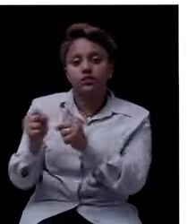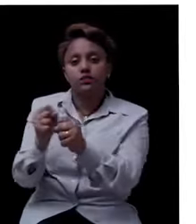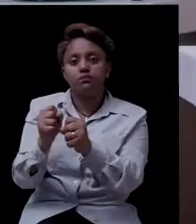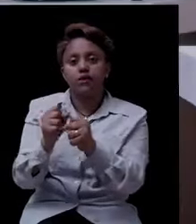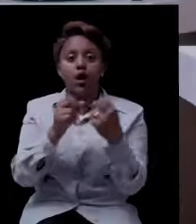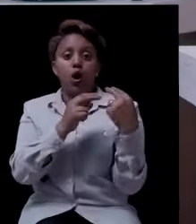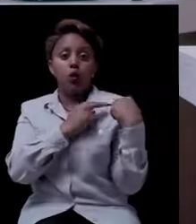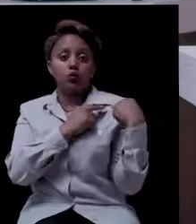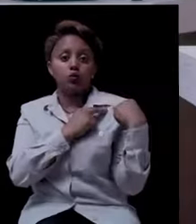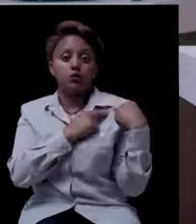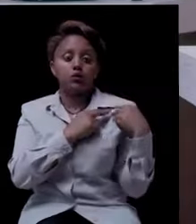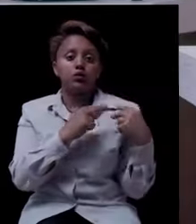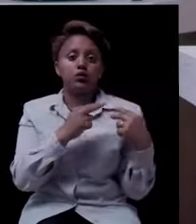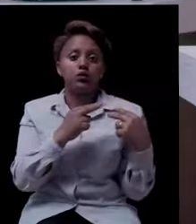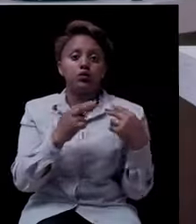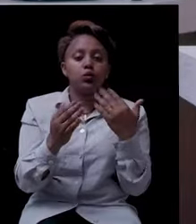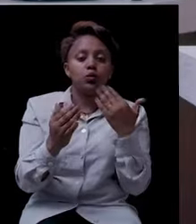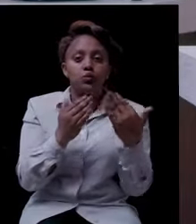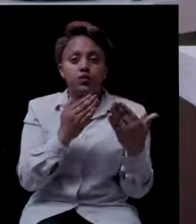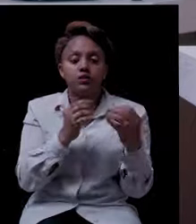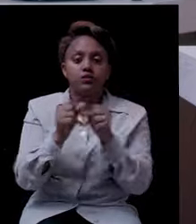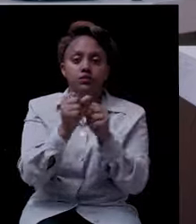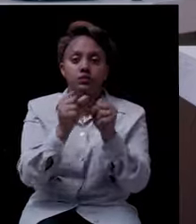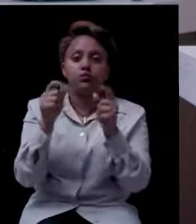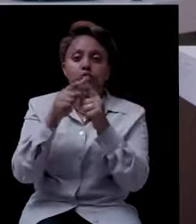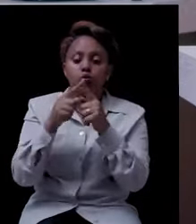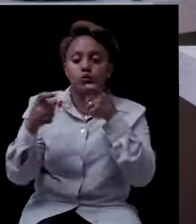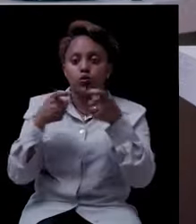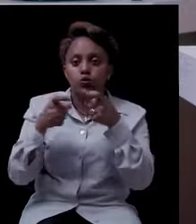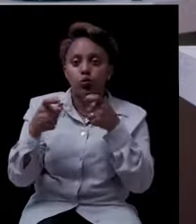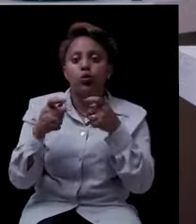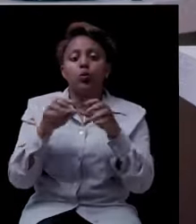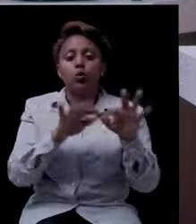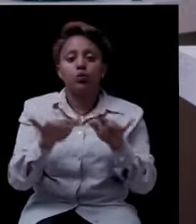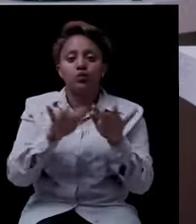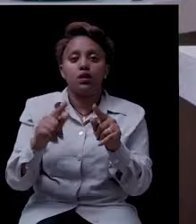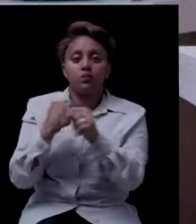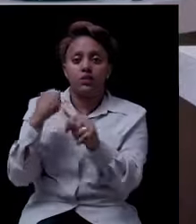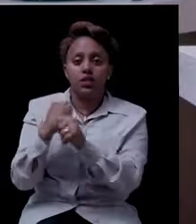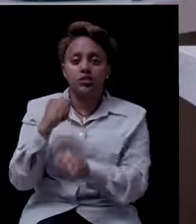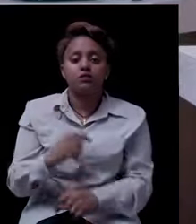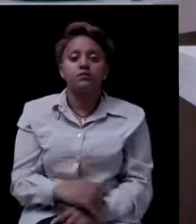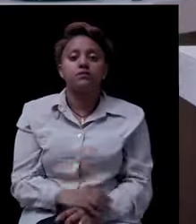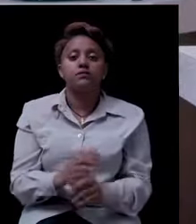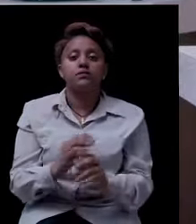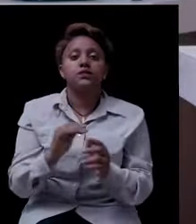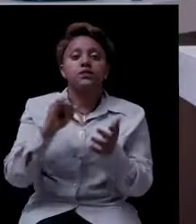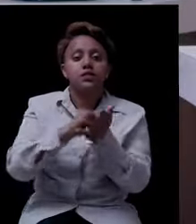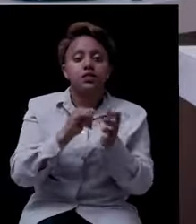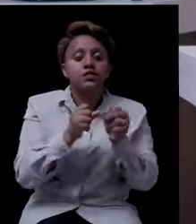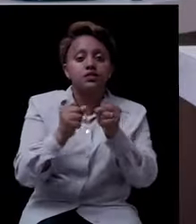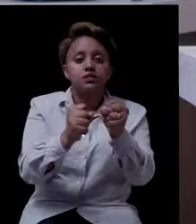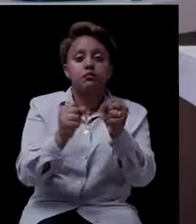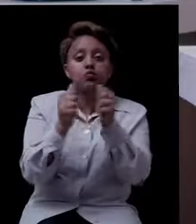An autonomic computing system would control the functioning of computer applications and systems without